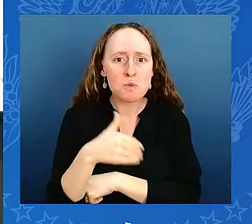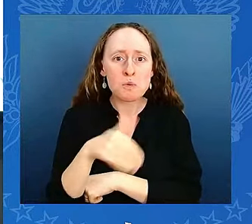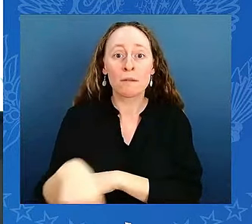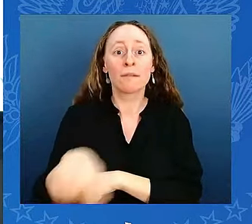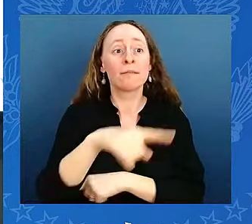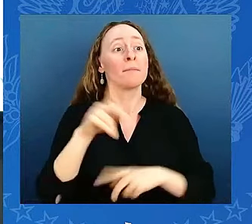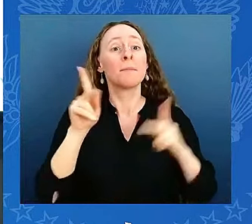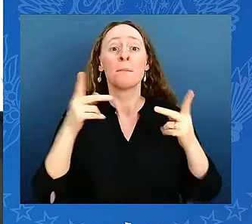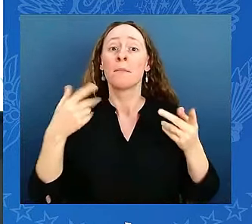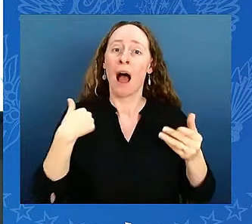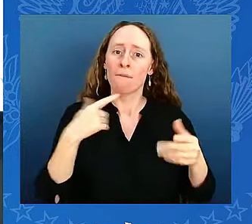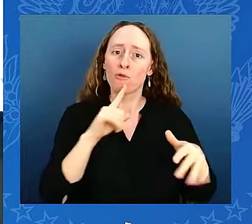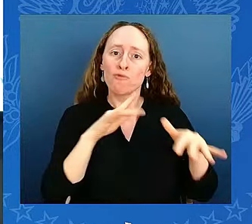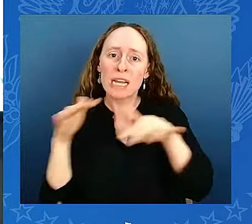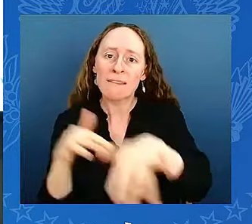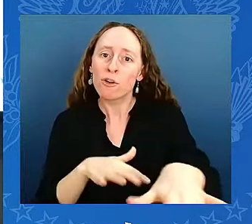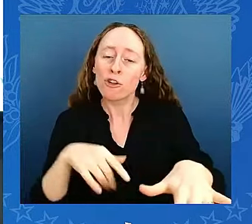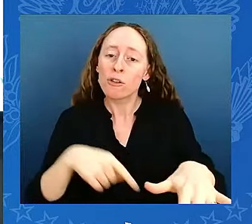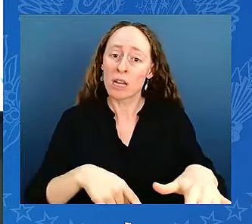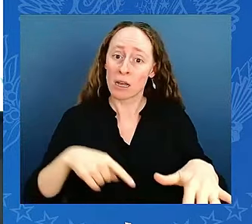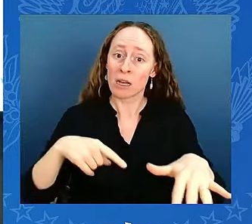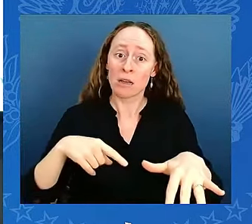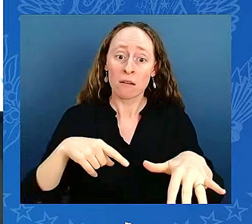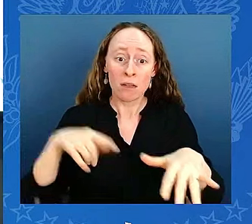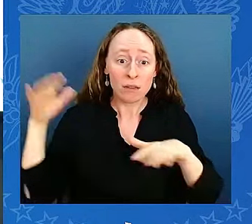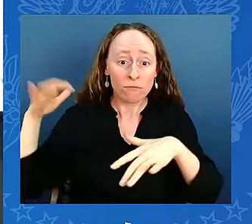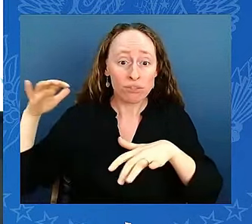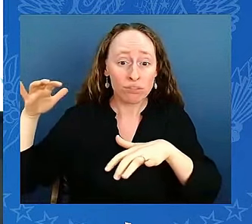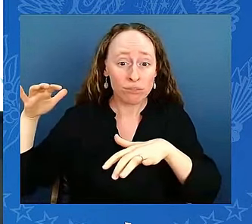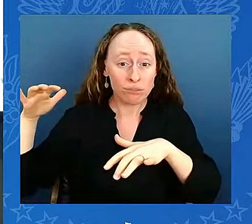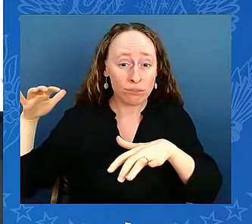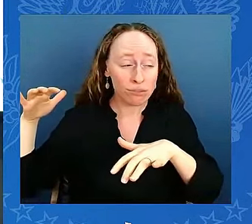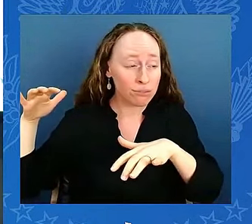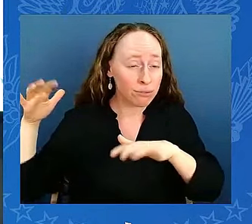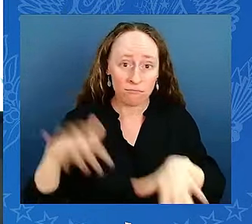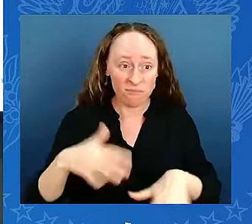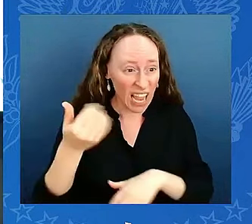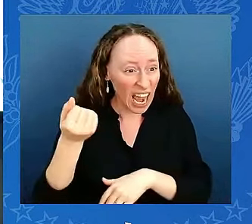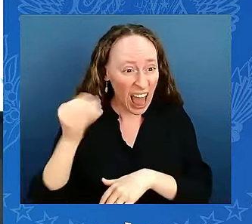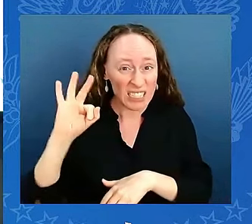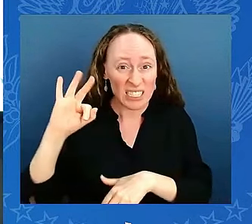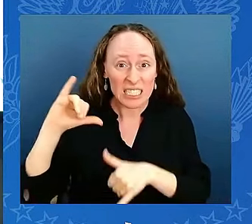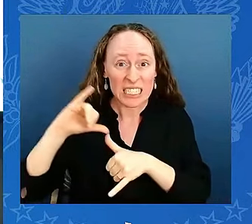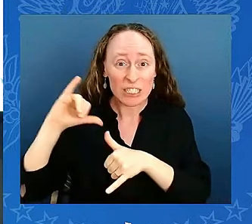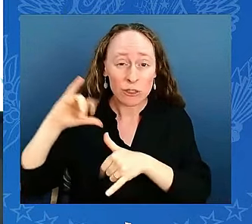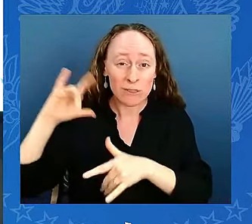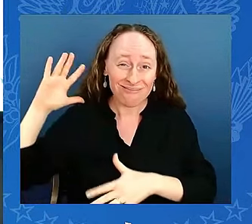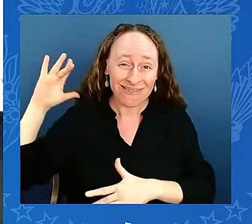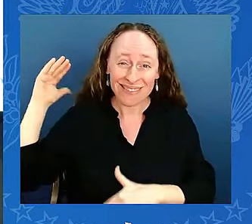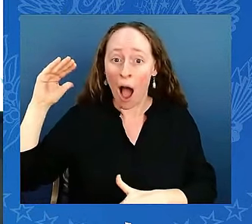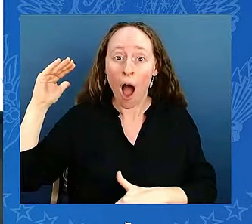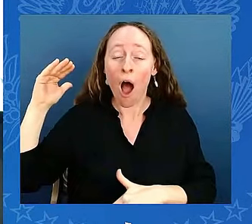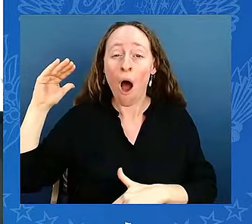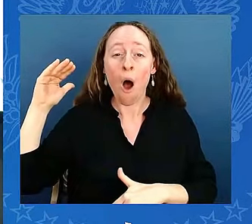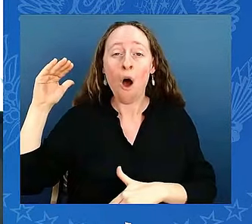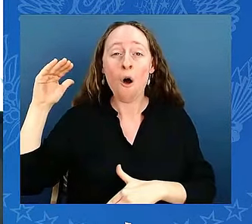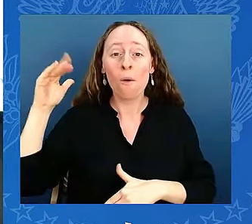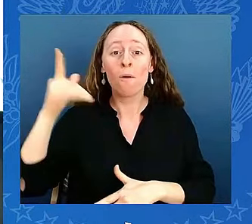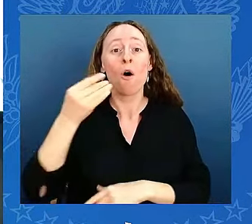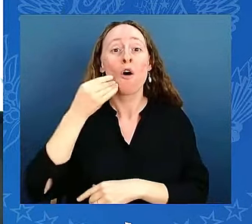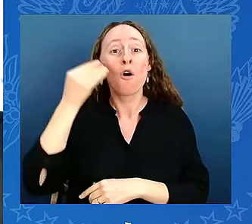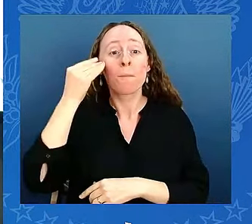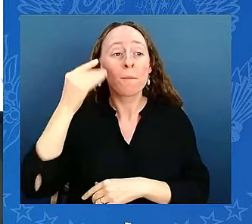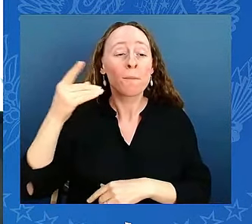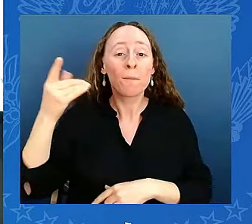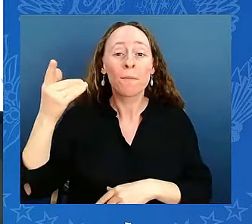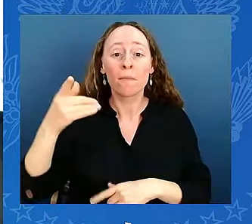rain, something like that, incredible amount of rain. Watching homes, you could see homes that are moved from one side of the river down the